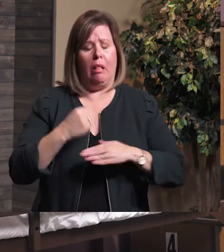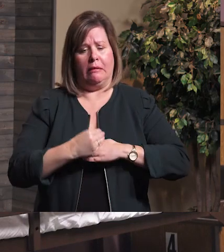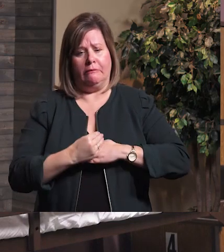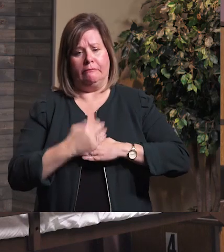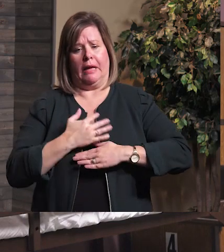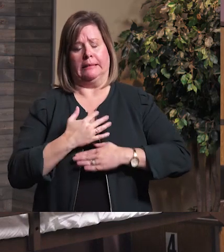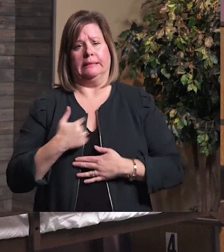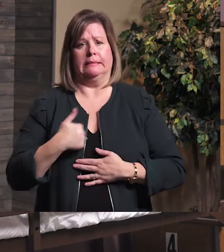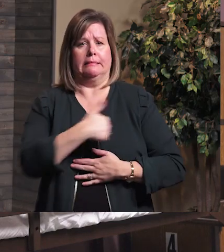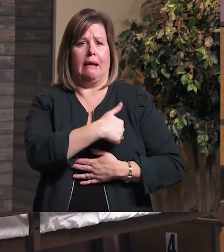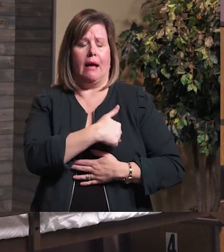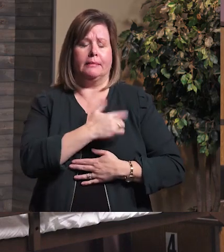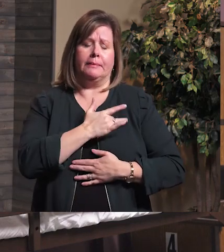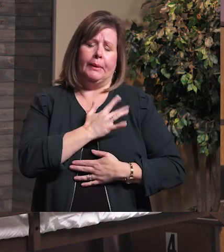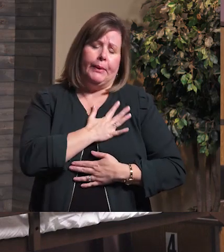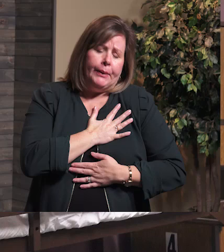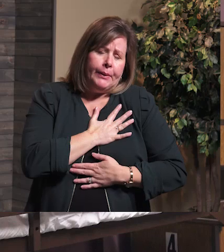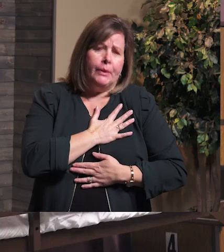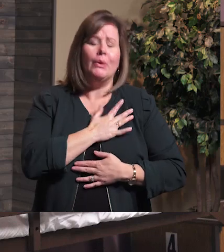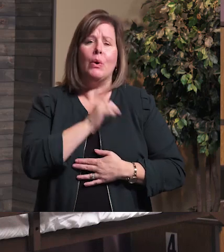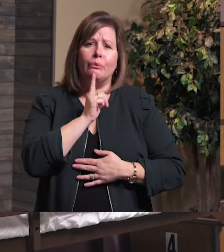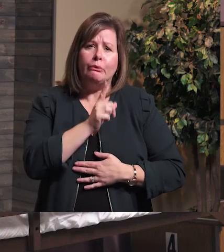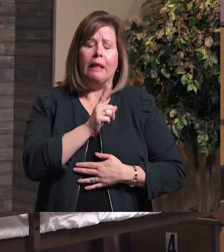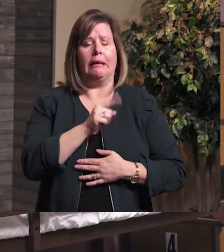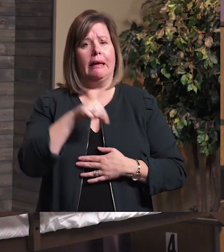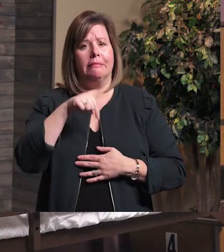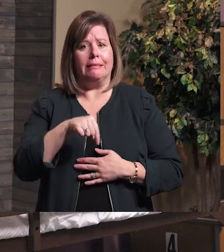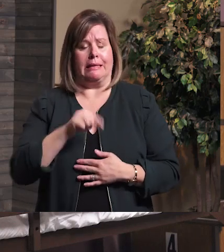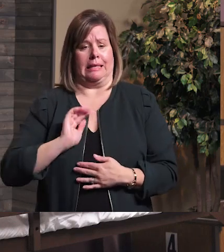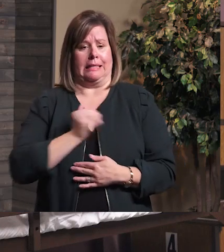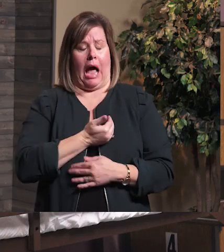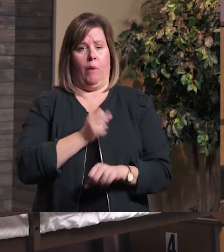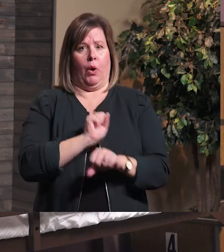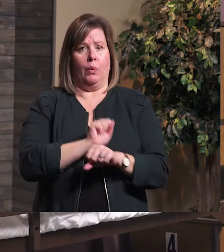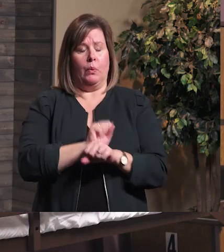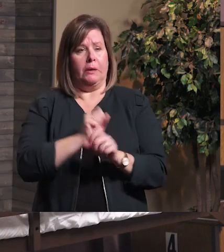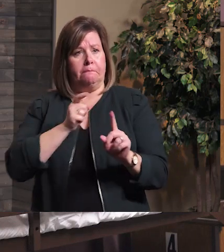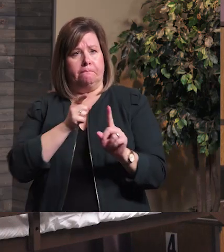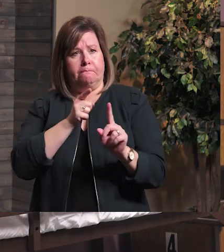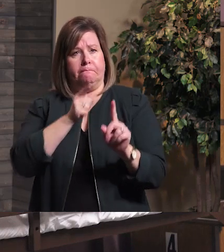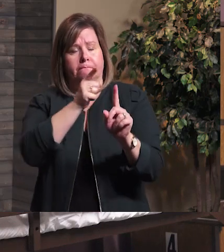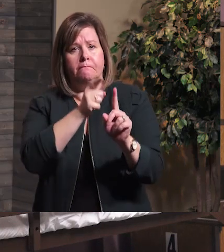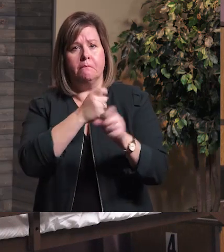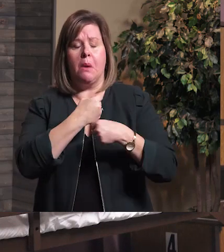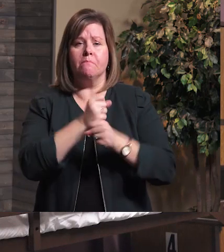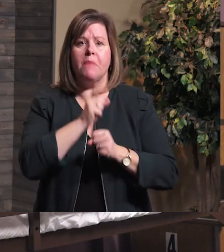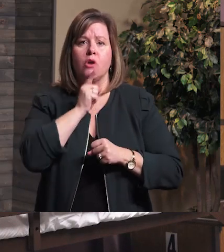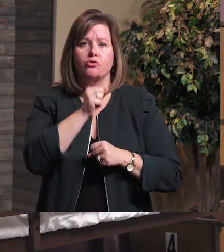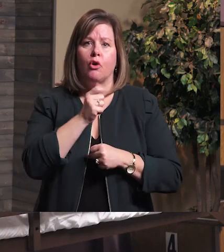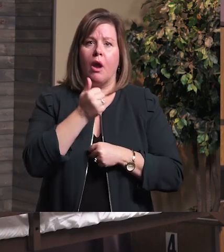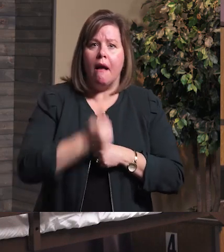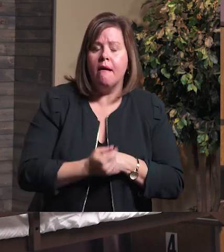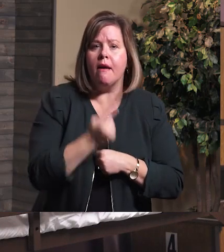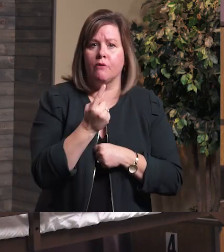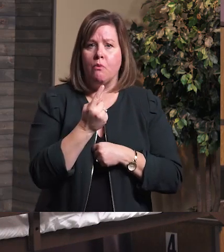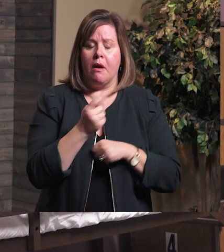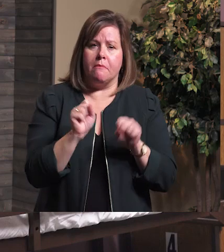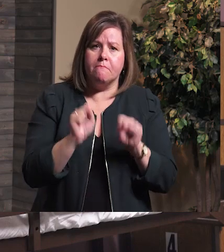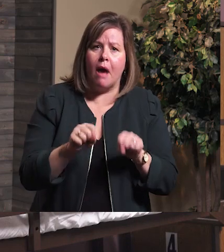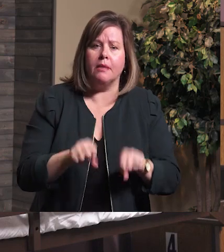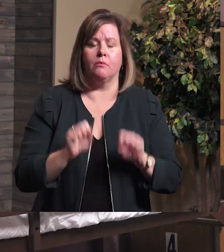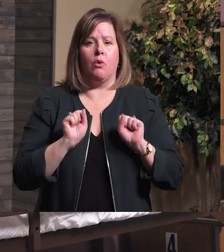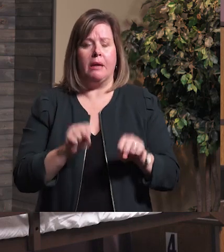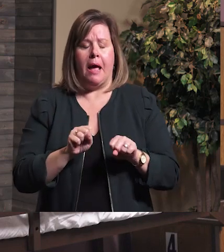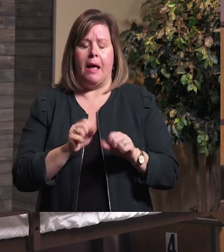us personally. At the Kent County Health Department, we really do take this personal, and we really do want to make sure that as many people as